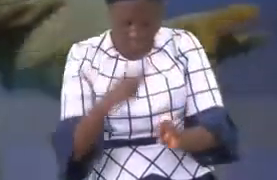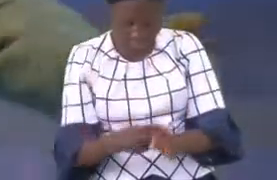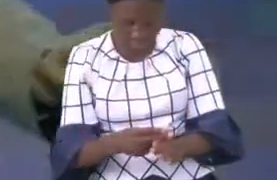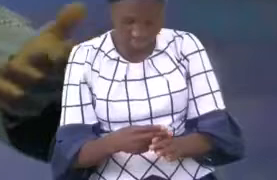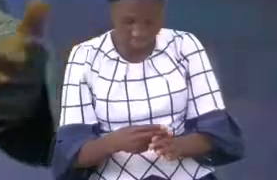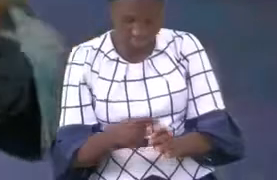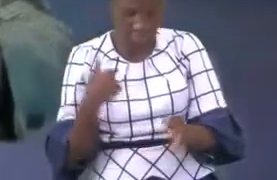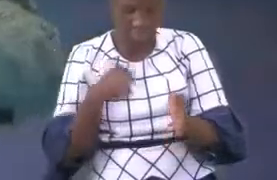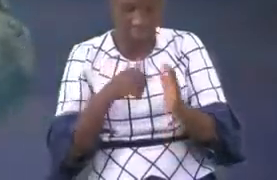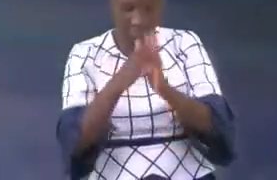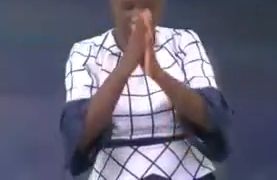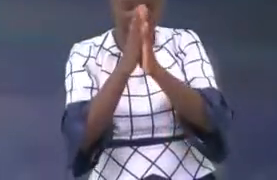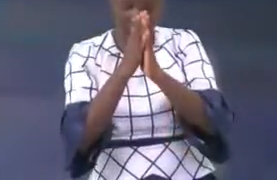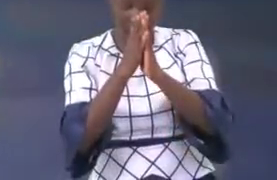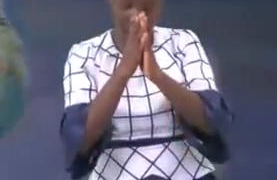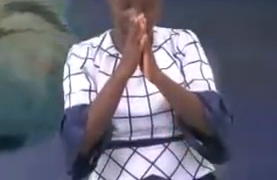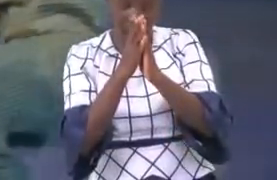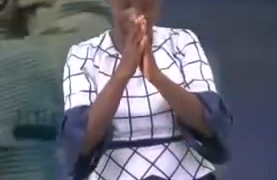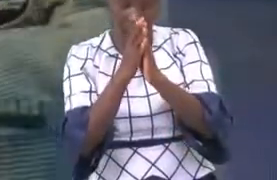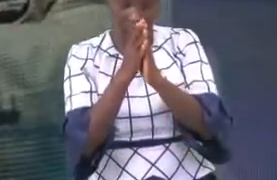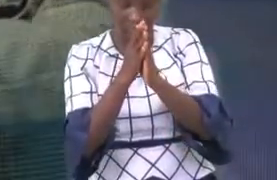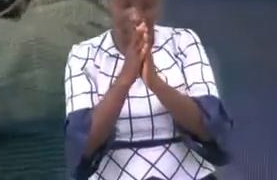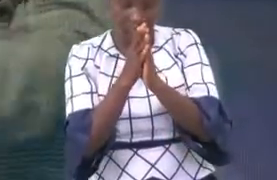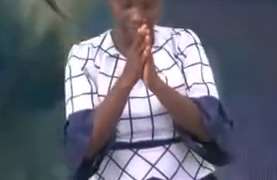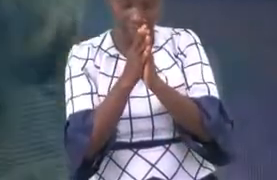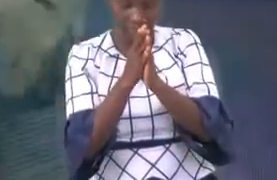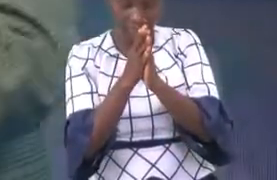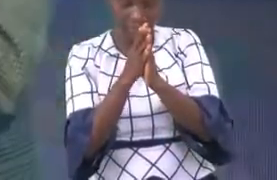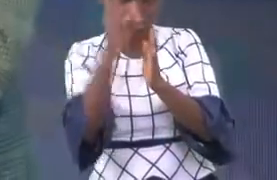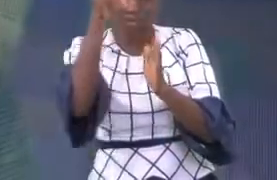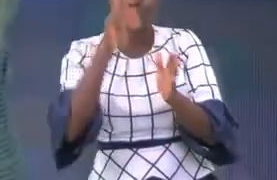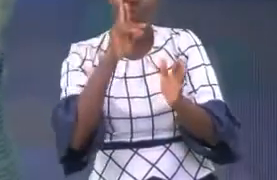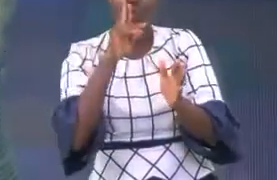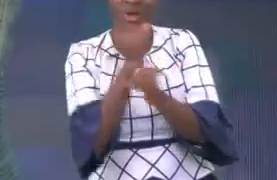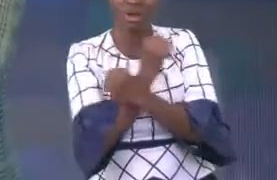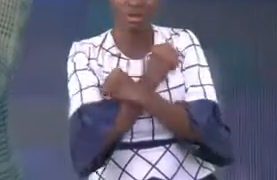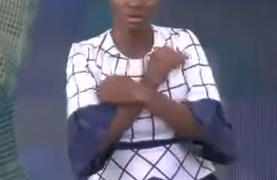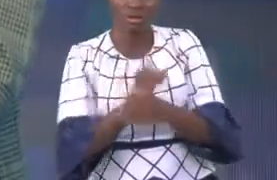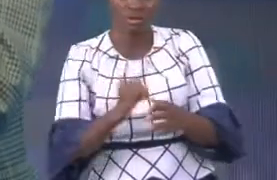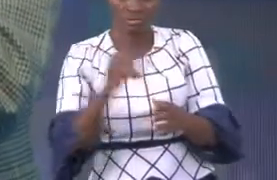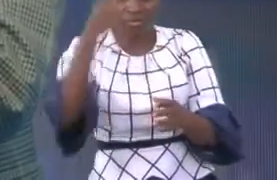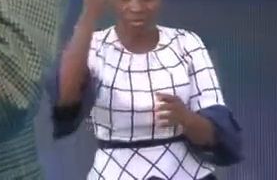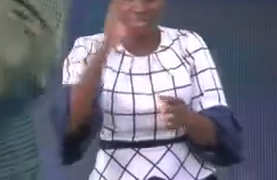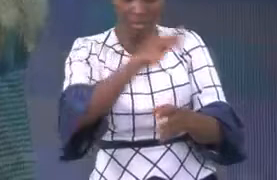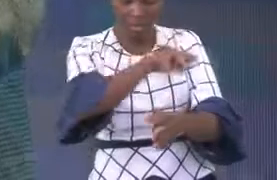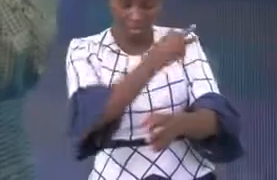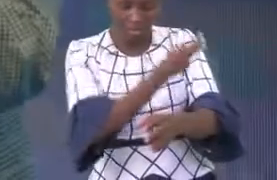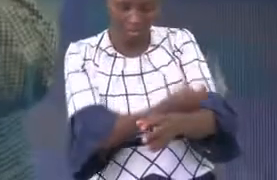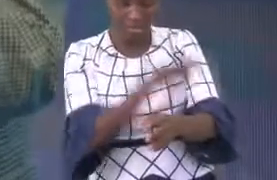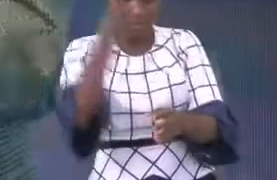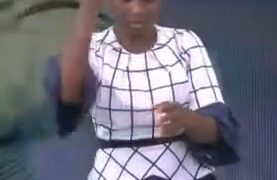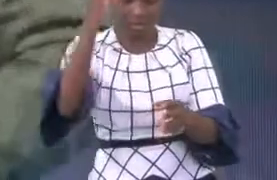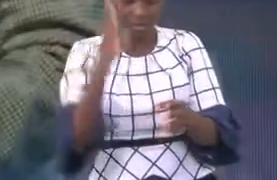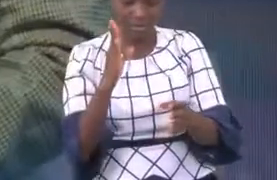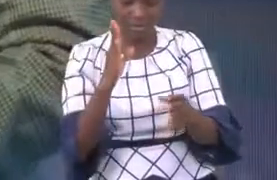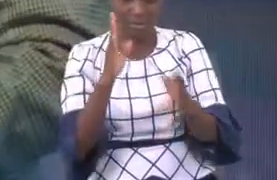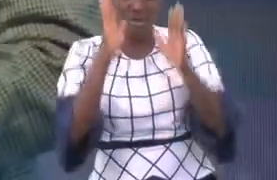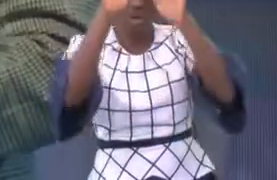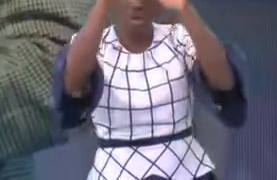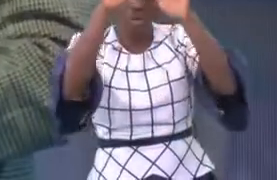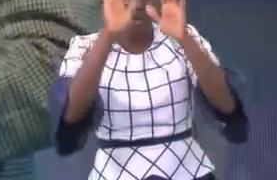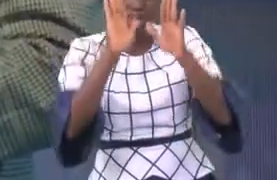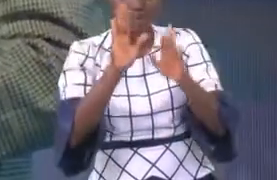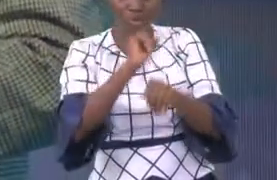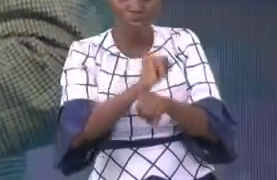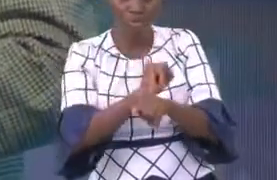the loving God, mighty God, wonder-working God, Lord, your people